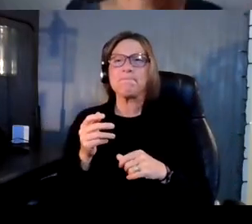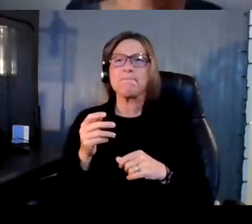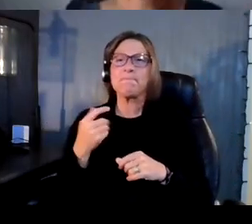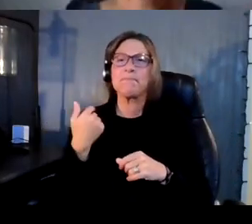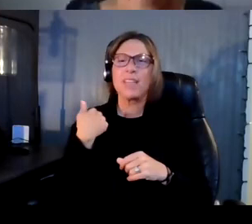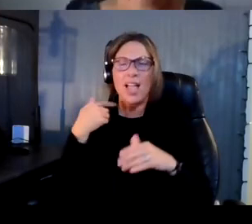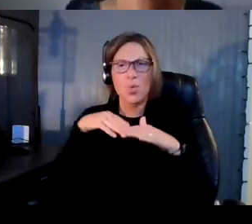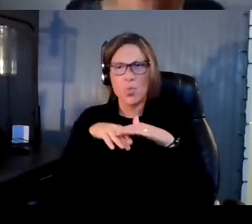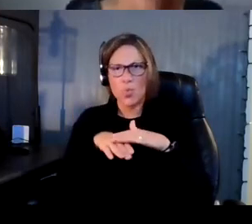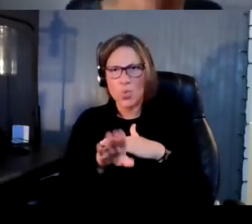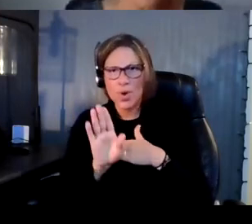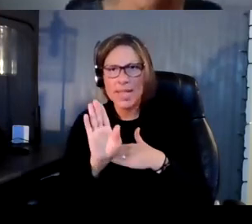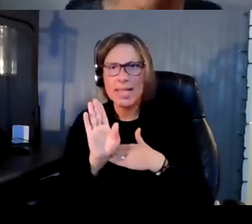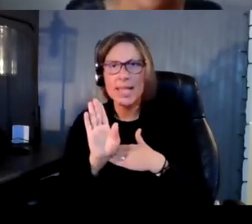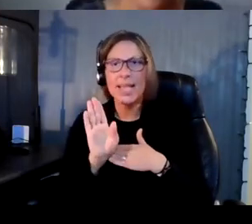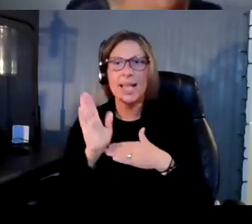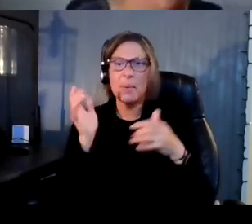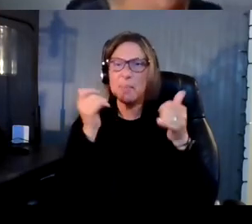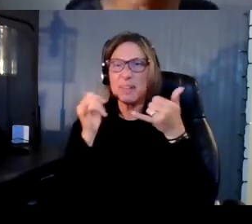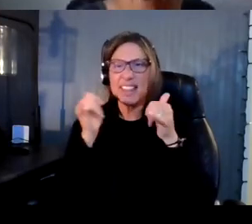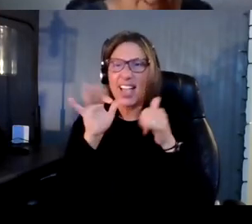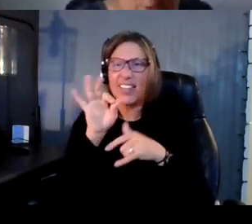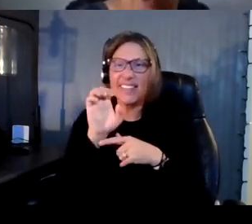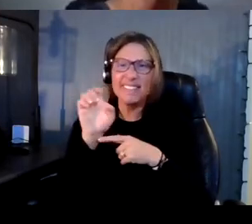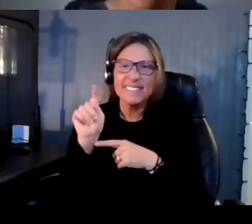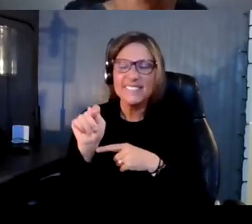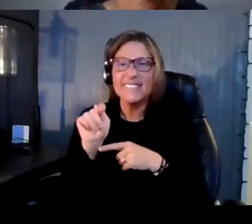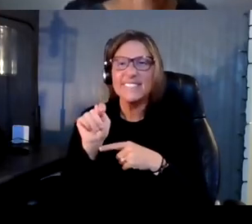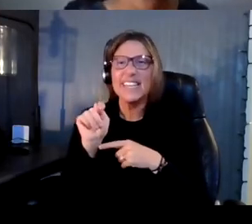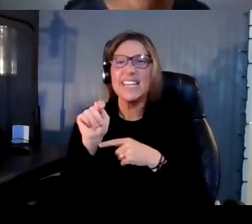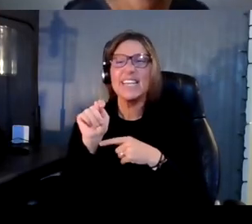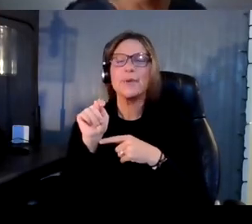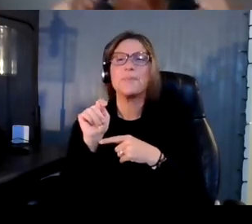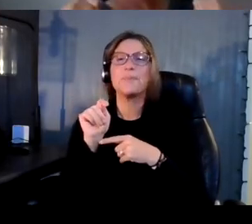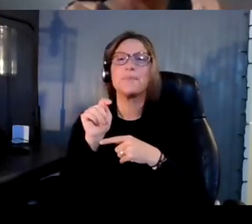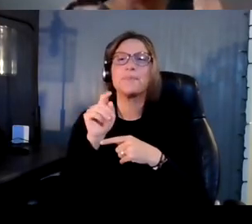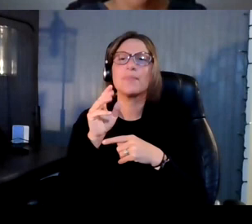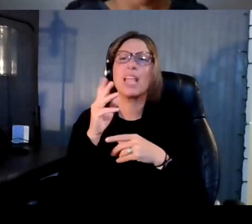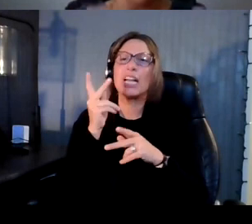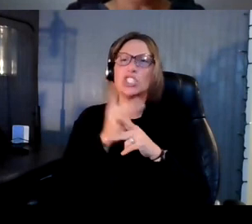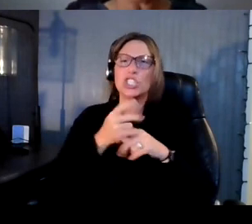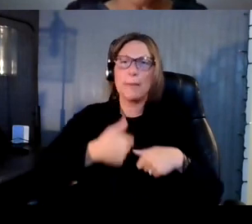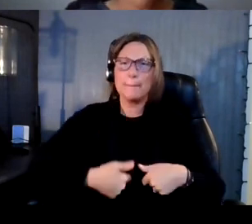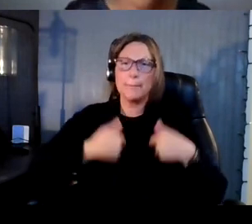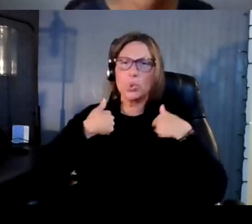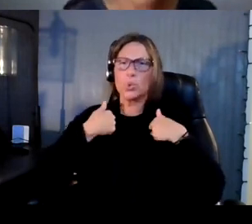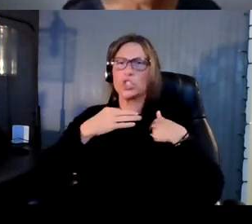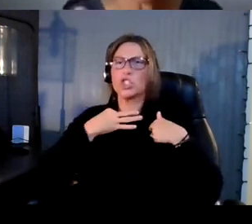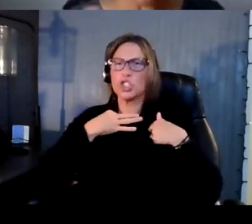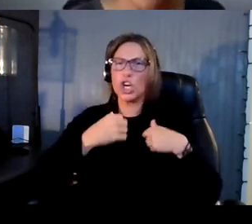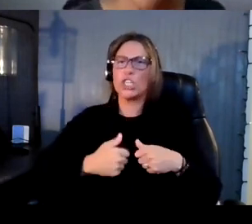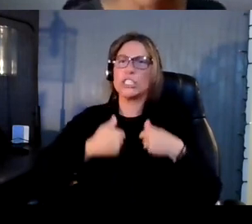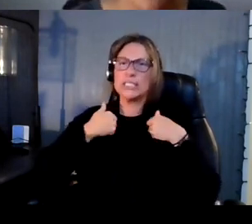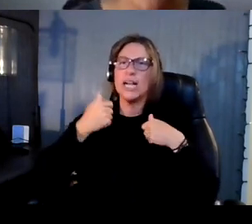went in and started playing with her feet and blow with the little pants on, and she kept pulling her shirt up as I